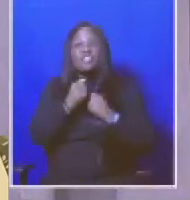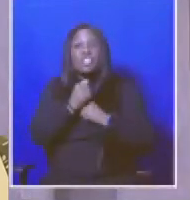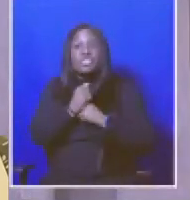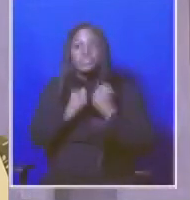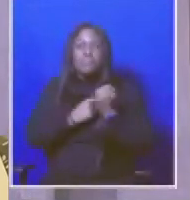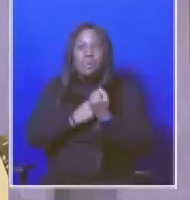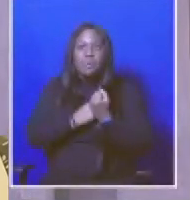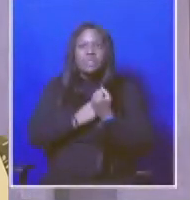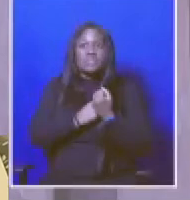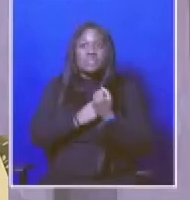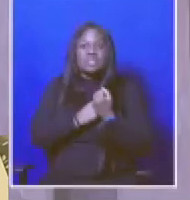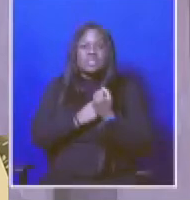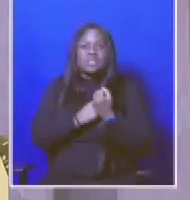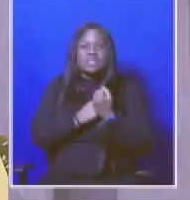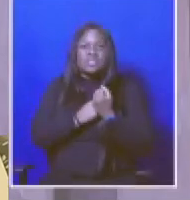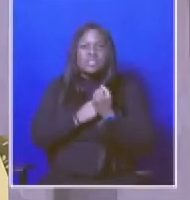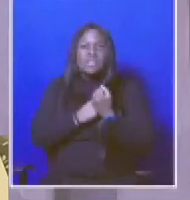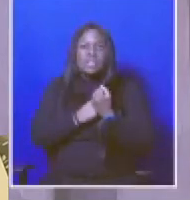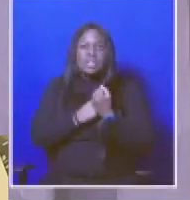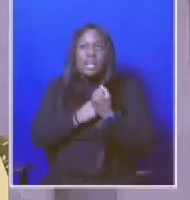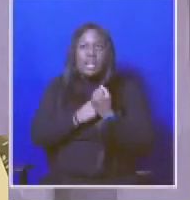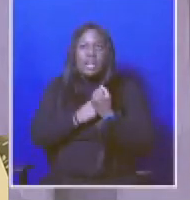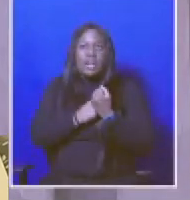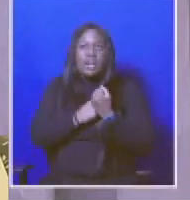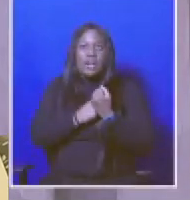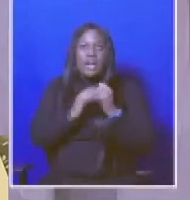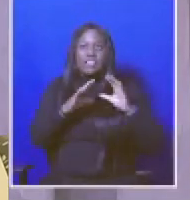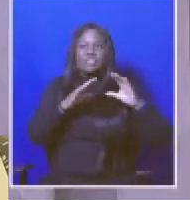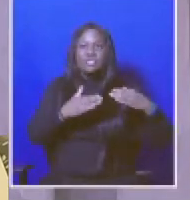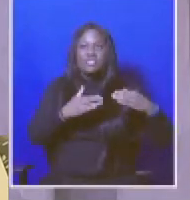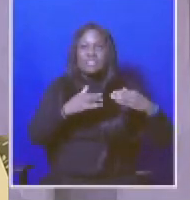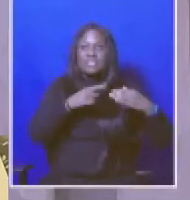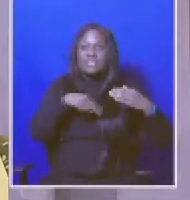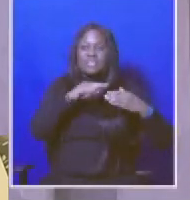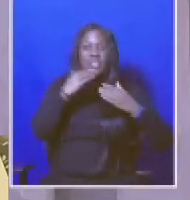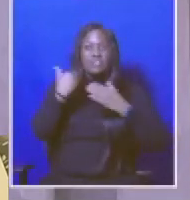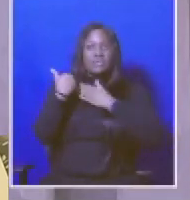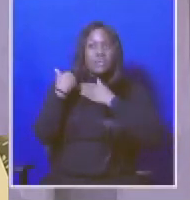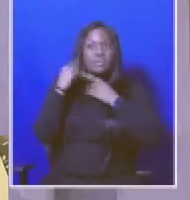that is also strengthening our